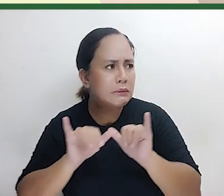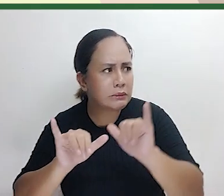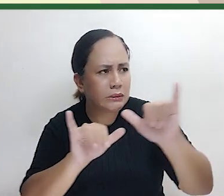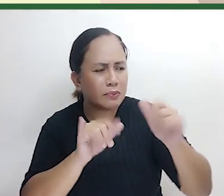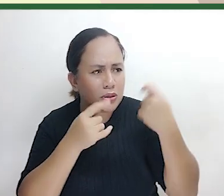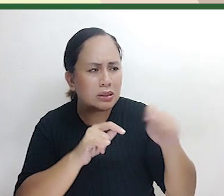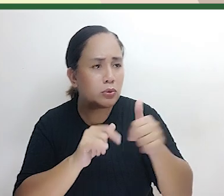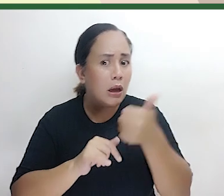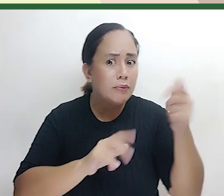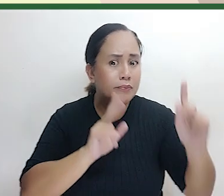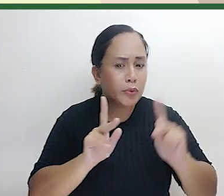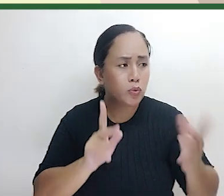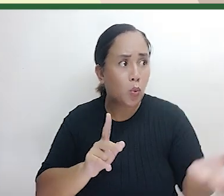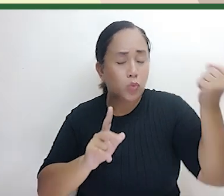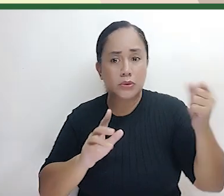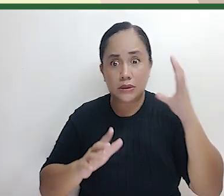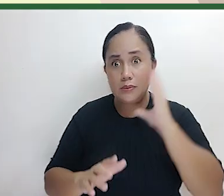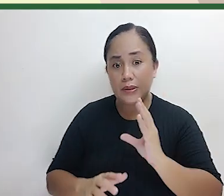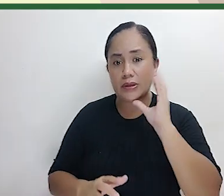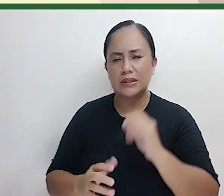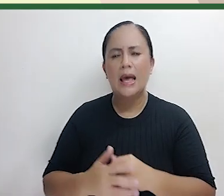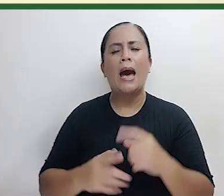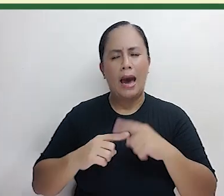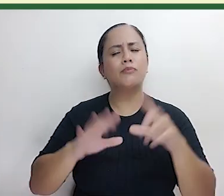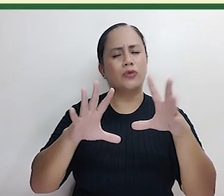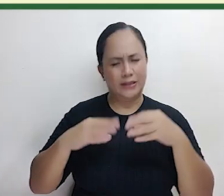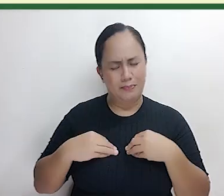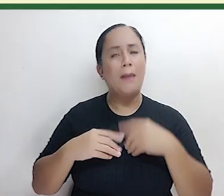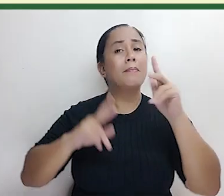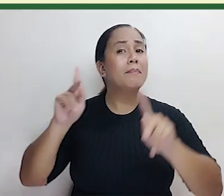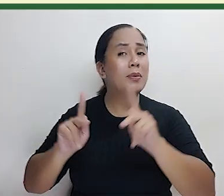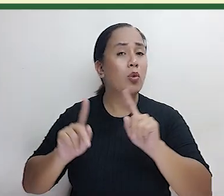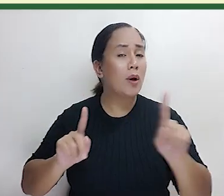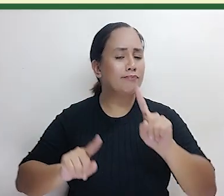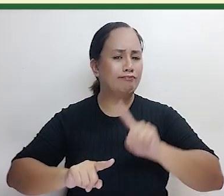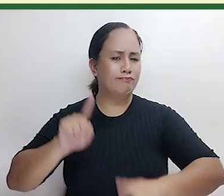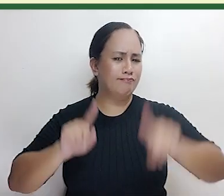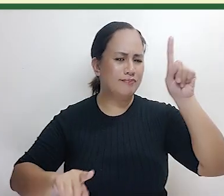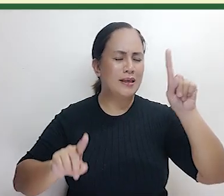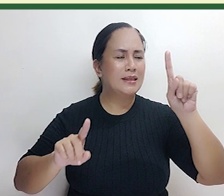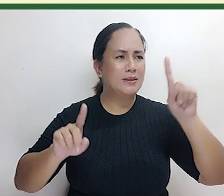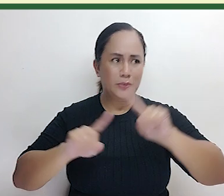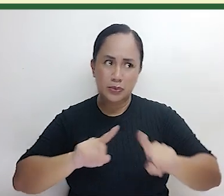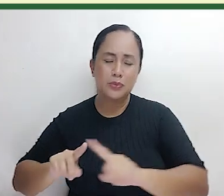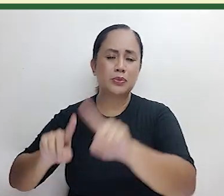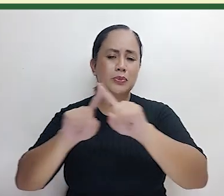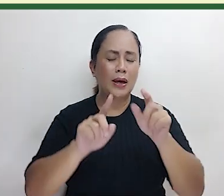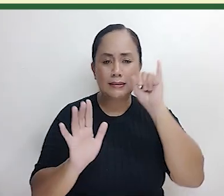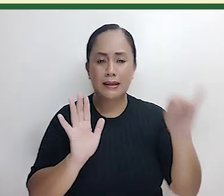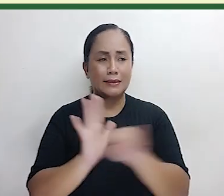find commonalities between people and their lived experiences, we have to accept people's different